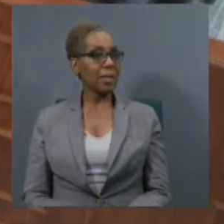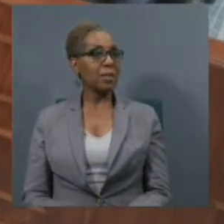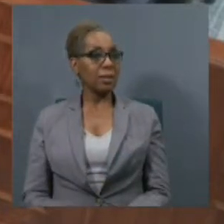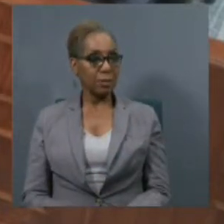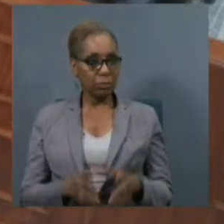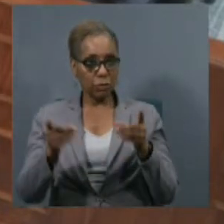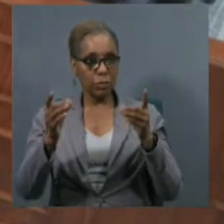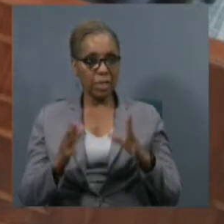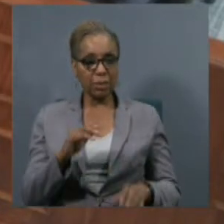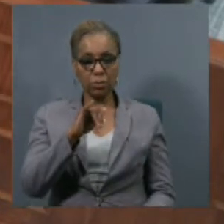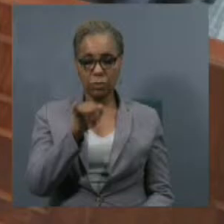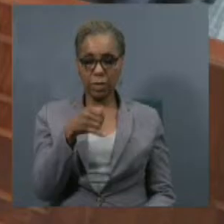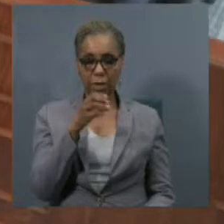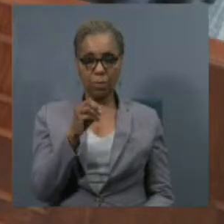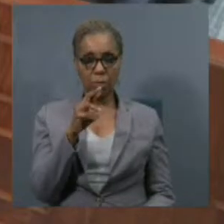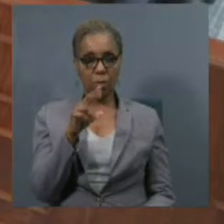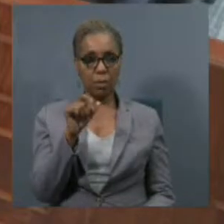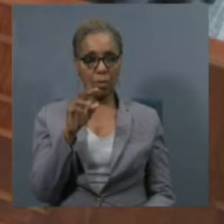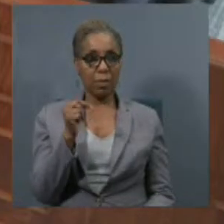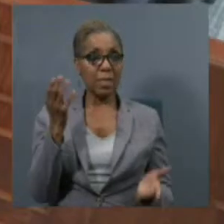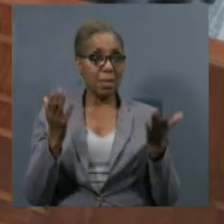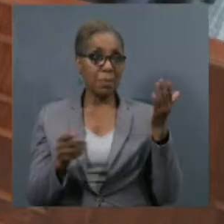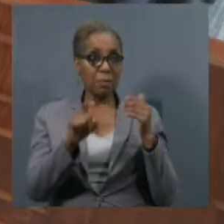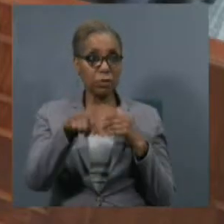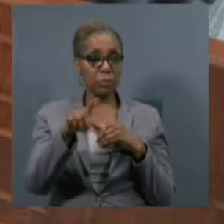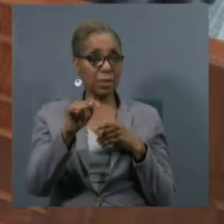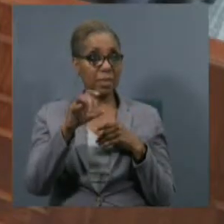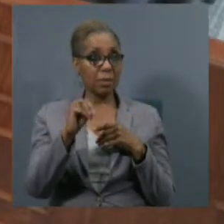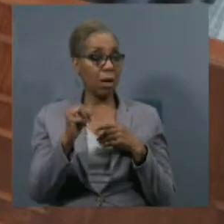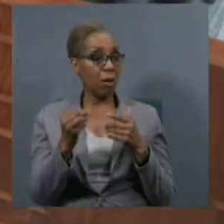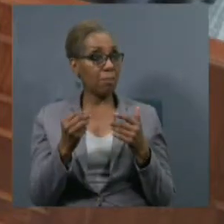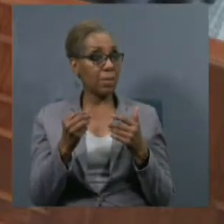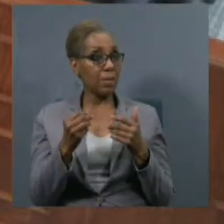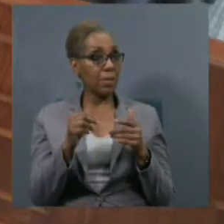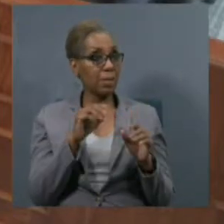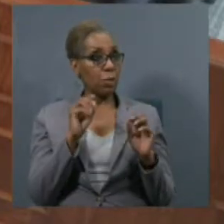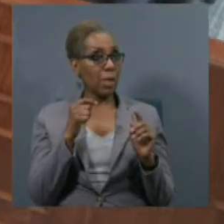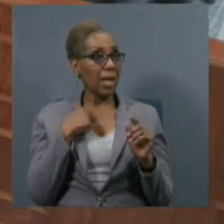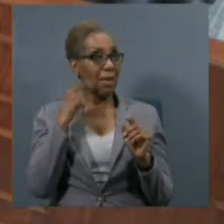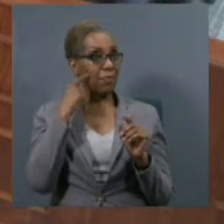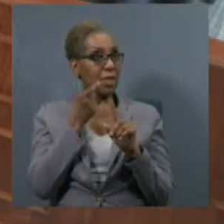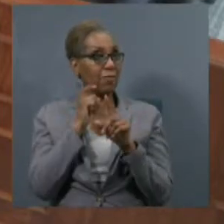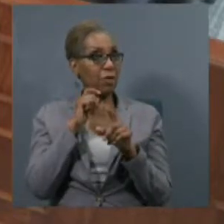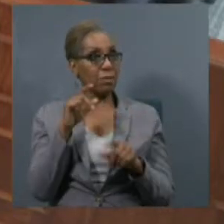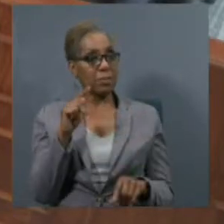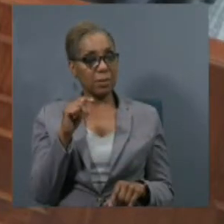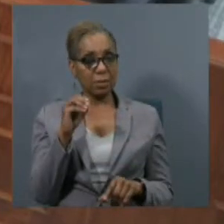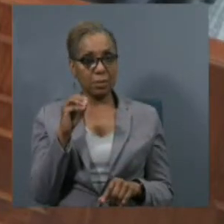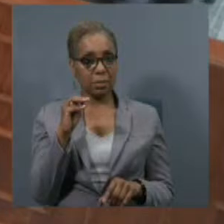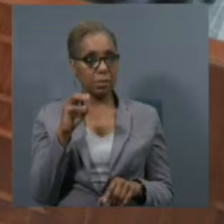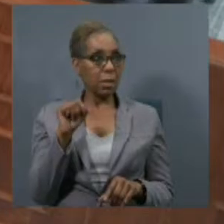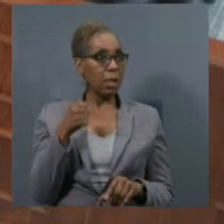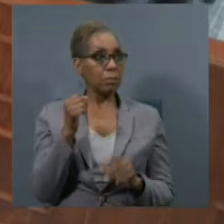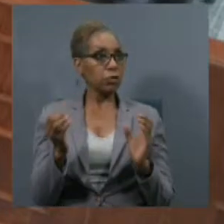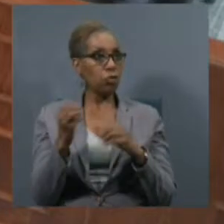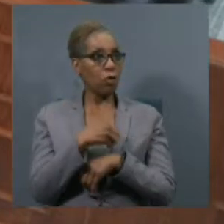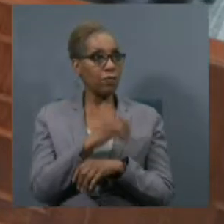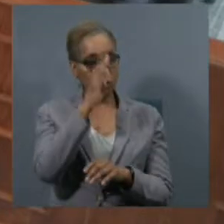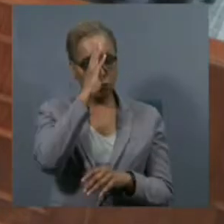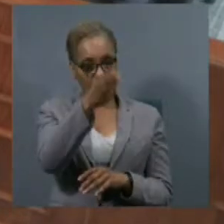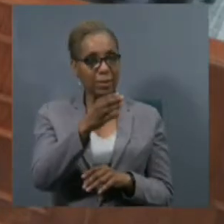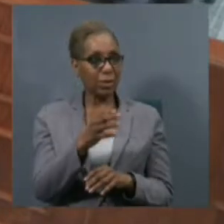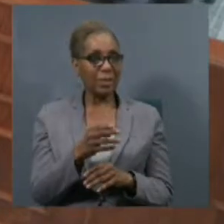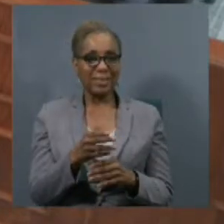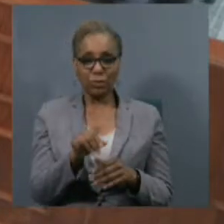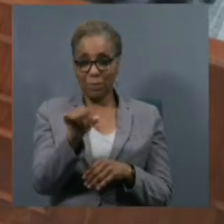Director Jordan? And It probably should be Tom. I think they come from Tom's office direct.